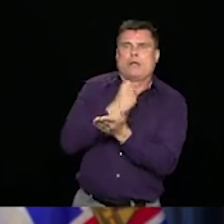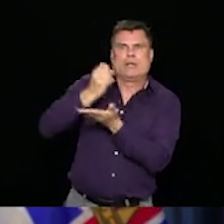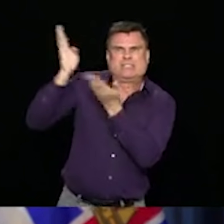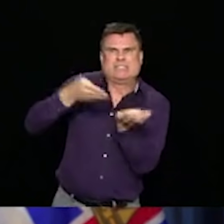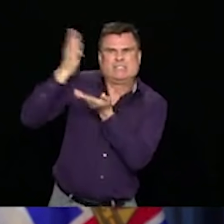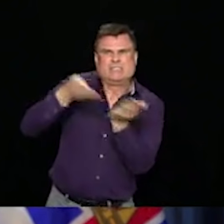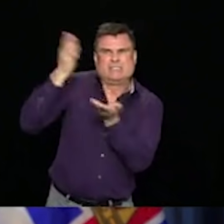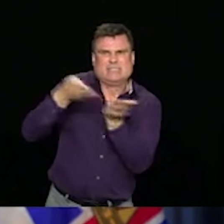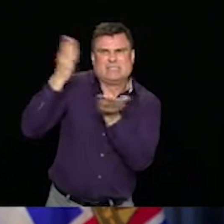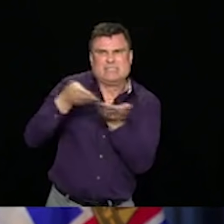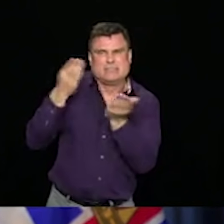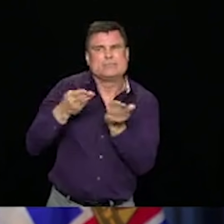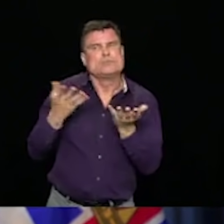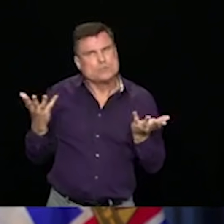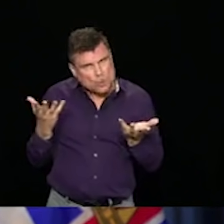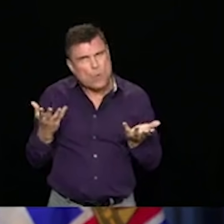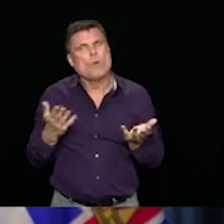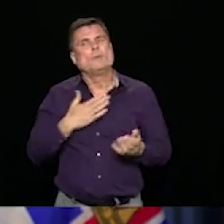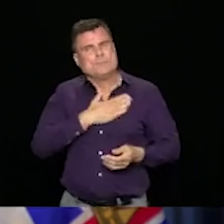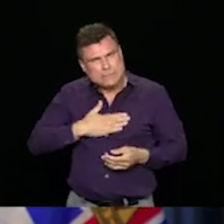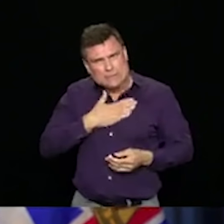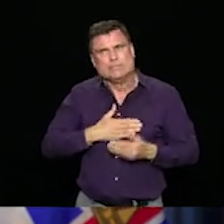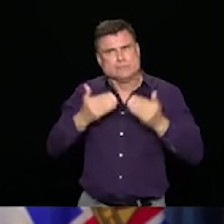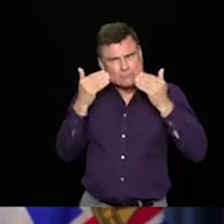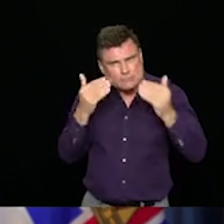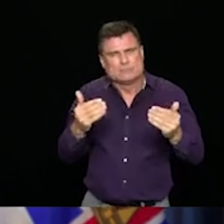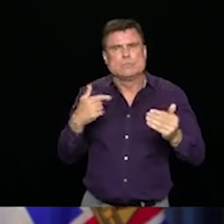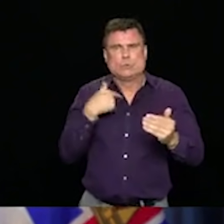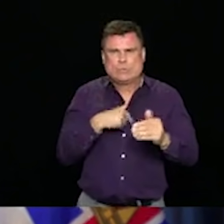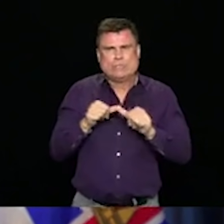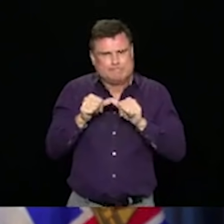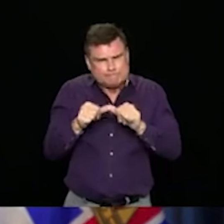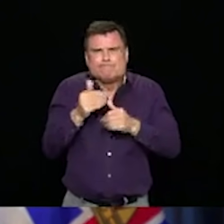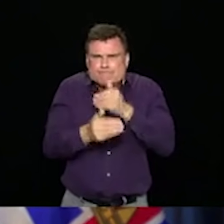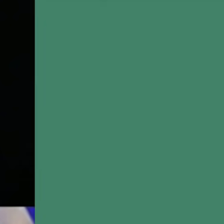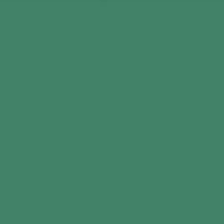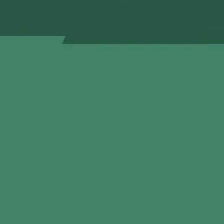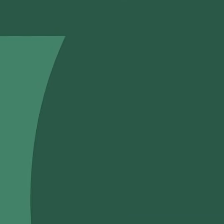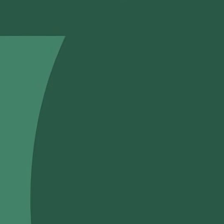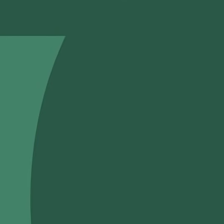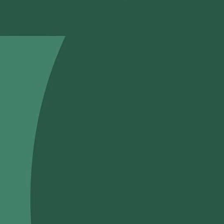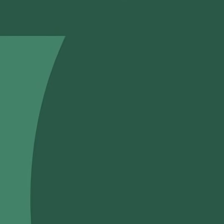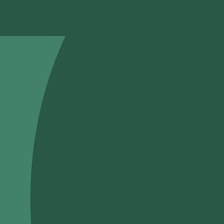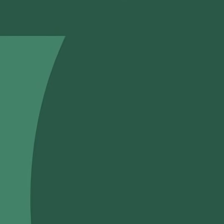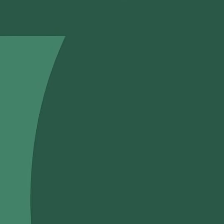one that is anchored in staying 100% all in an effort to stop the spread.